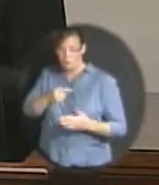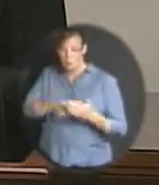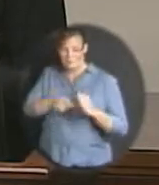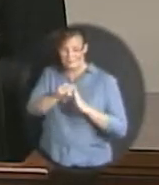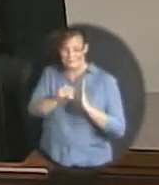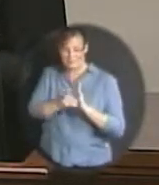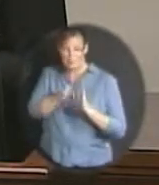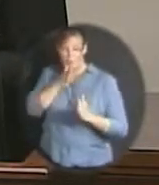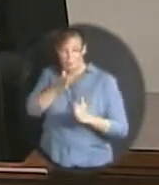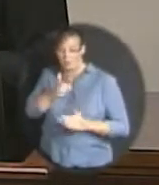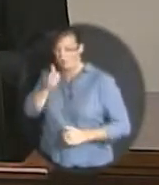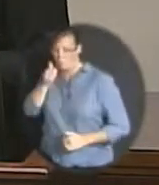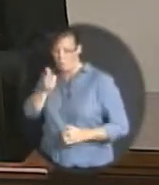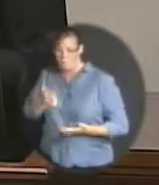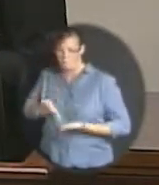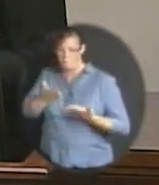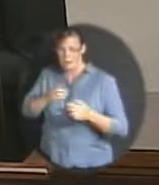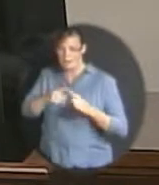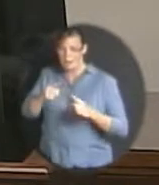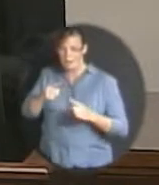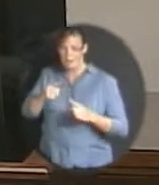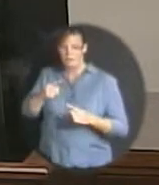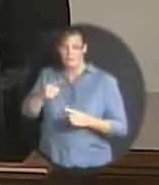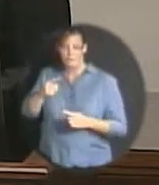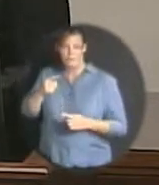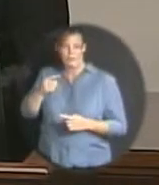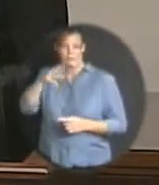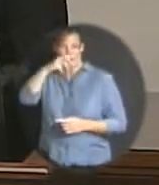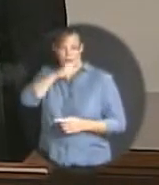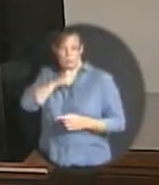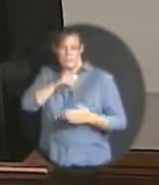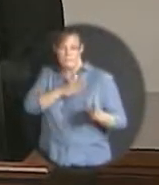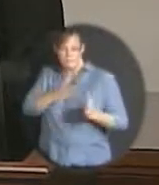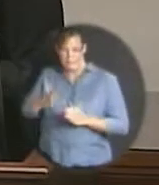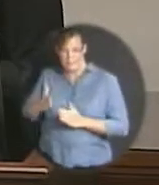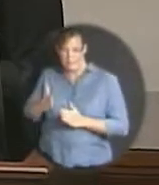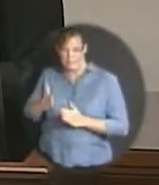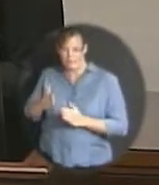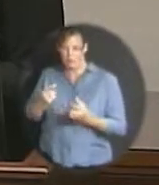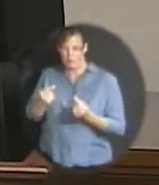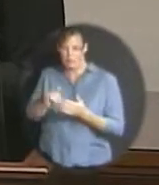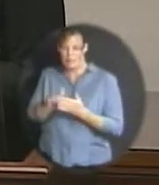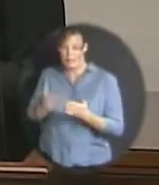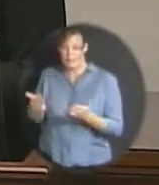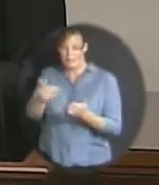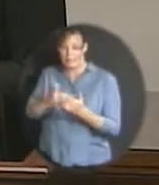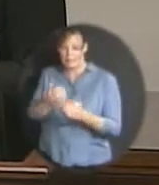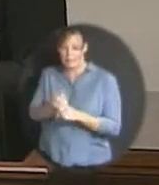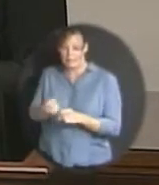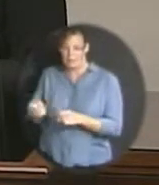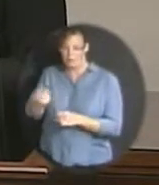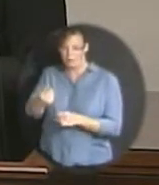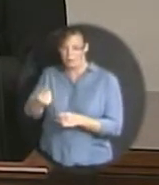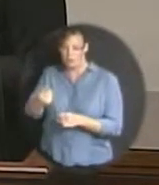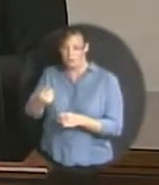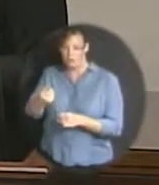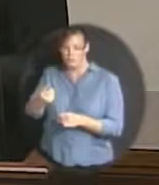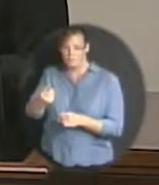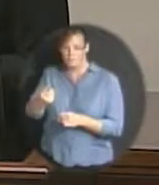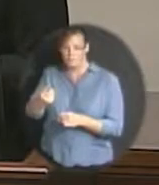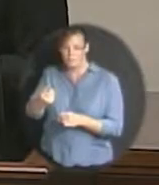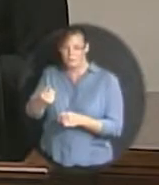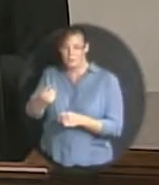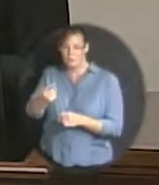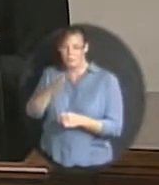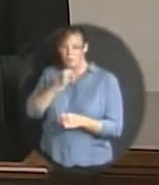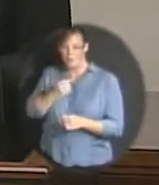won't provide. But we certainly anticipate it and plan, in our planning, we plan to do that again next year. So it would be